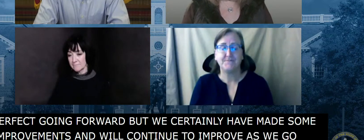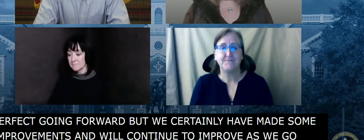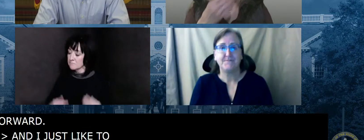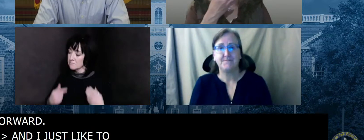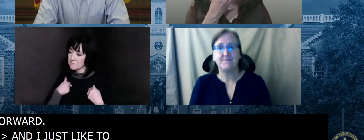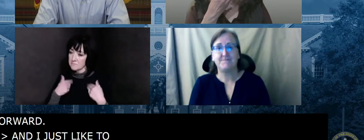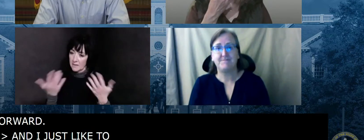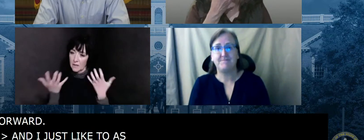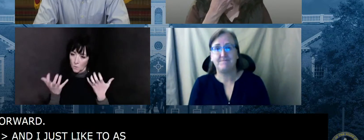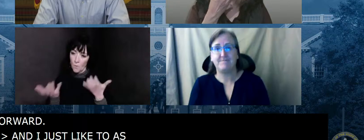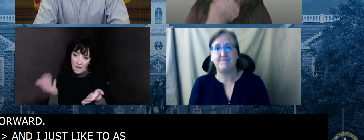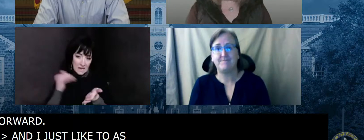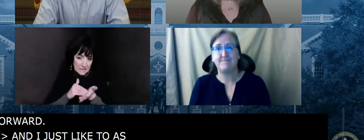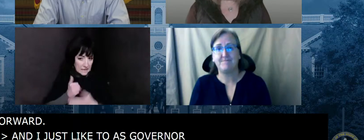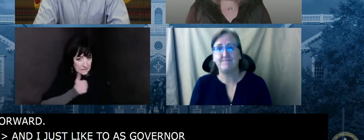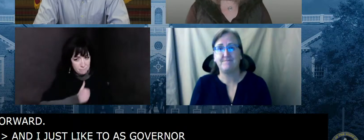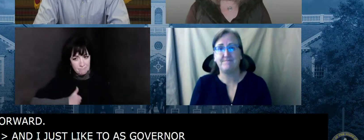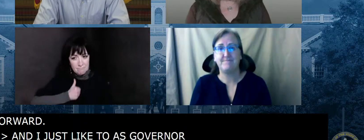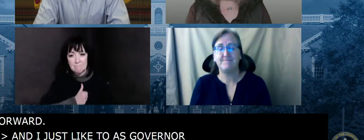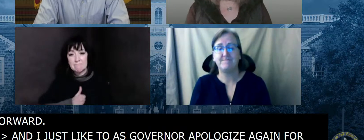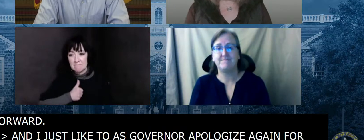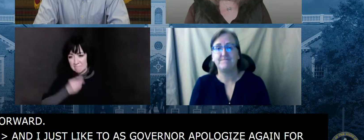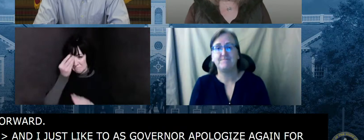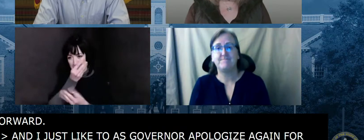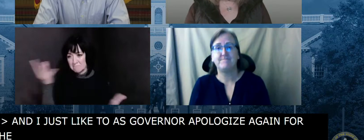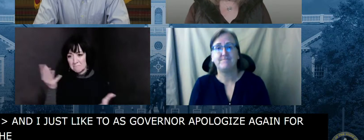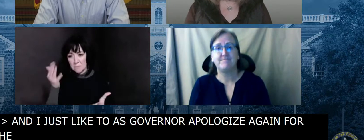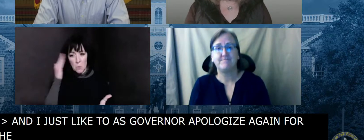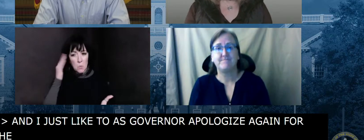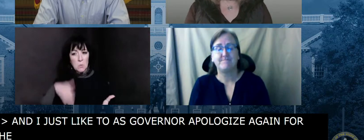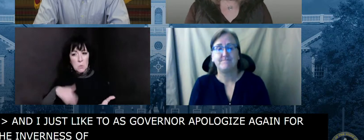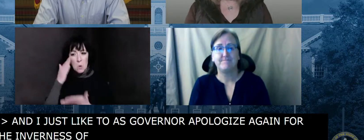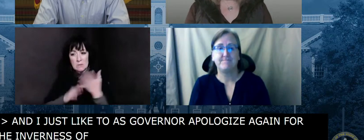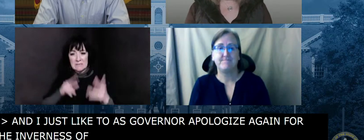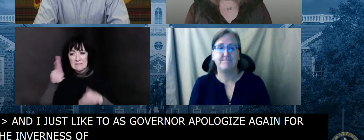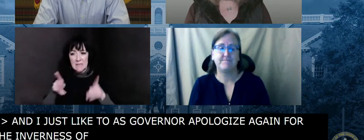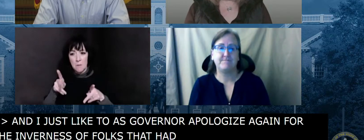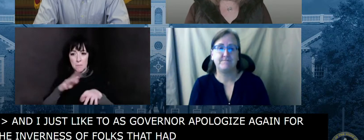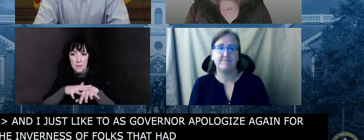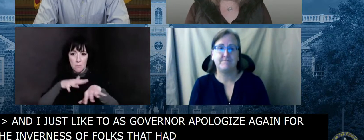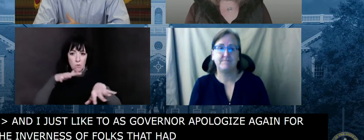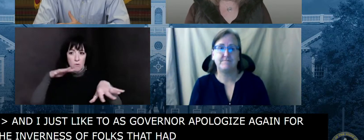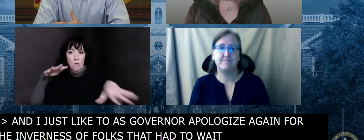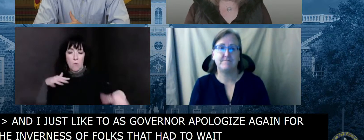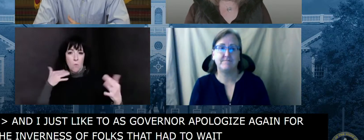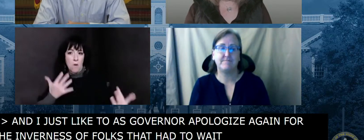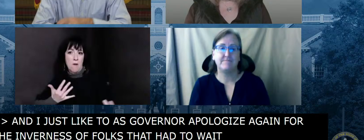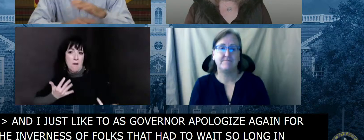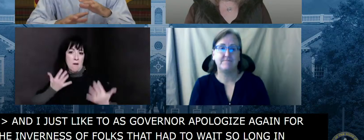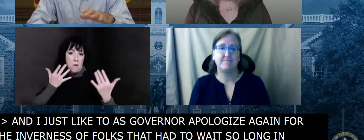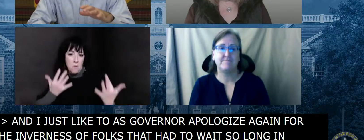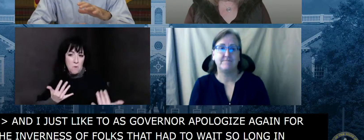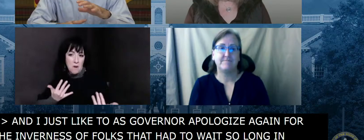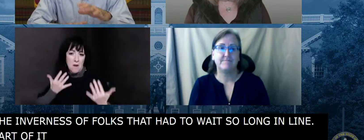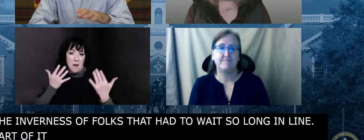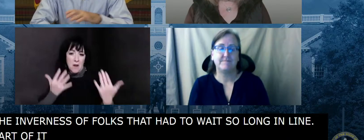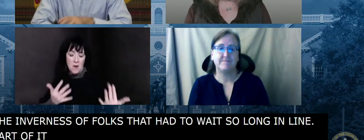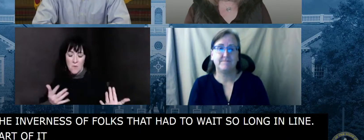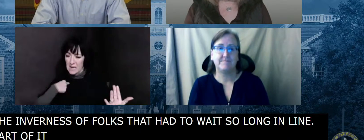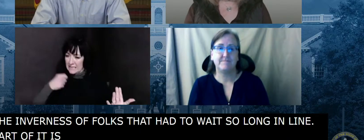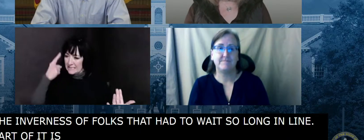apologize again for the inconvenience of folks that had to wait so long in line. Part of it's my fault. I've been